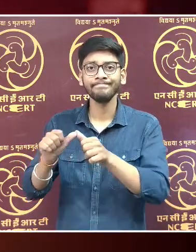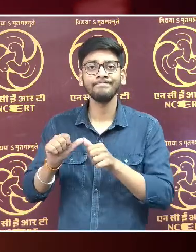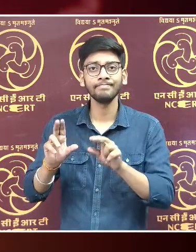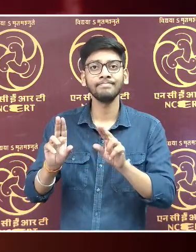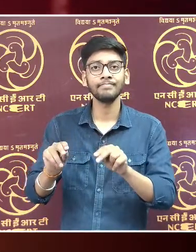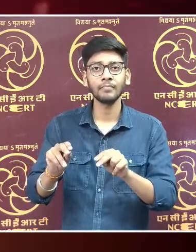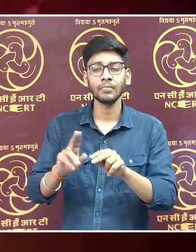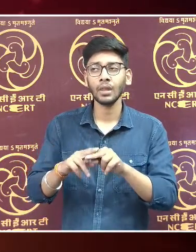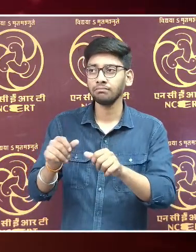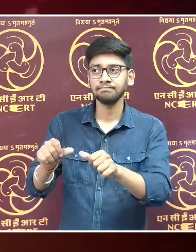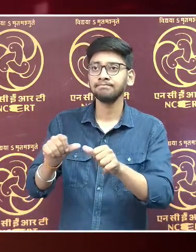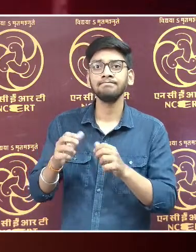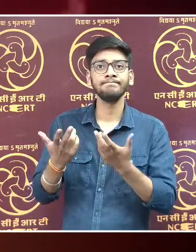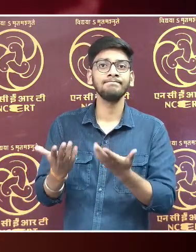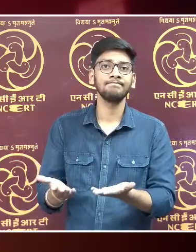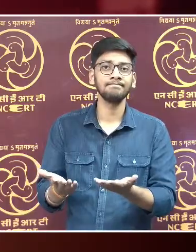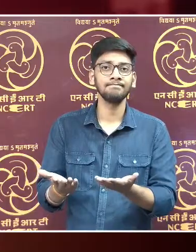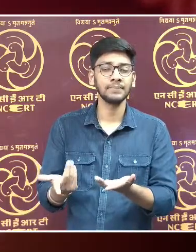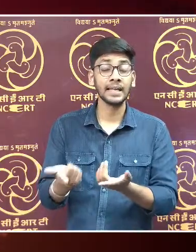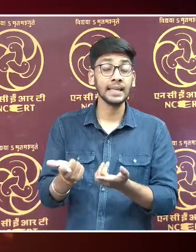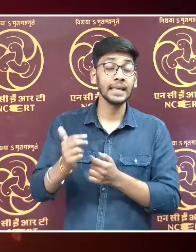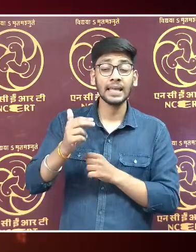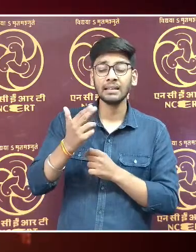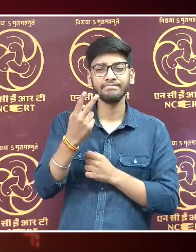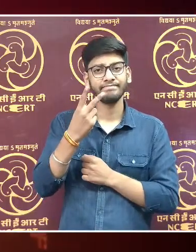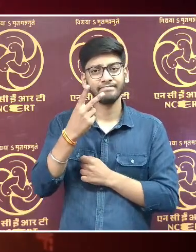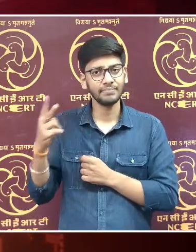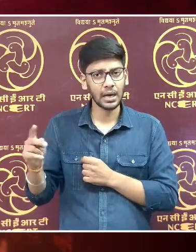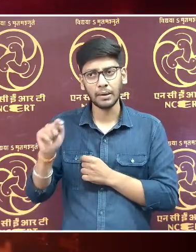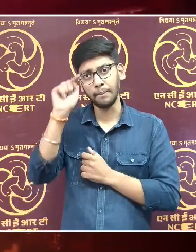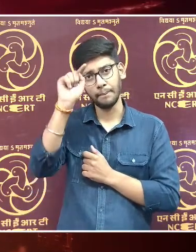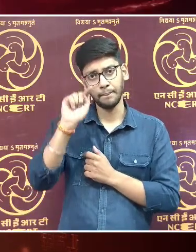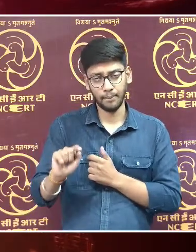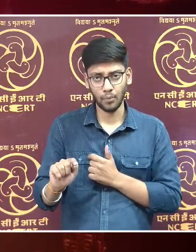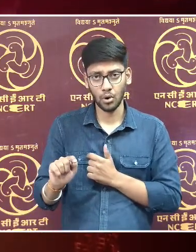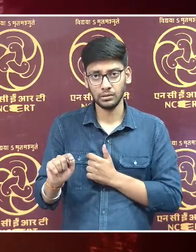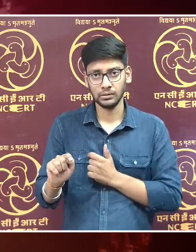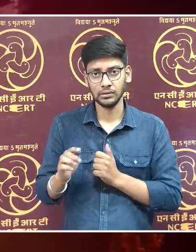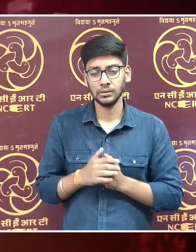the child doesn't respond to the question. So these are some of the